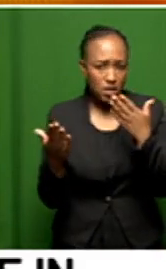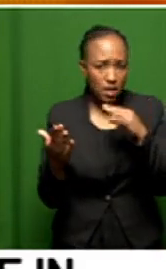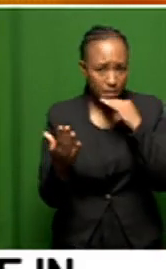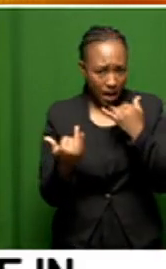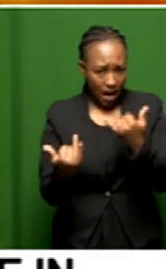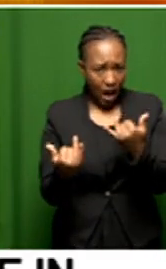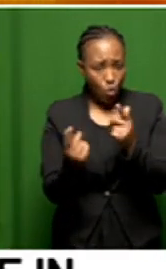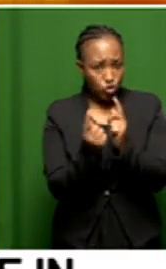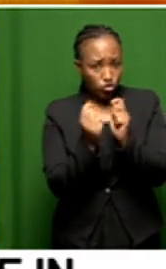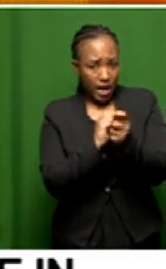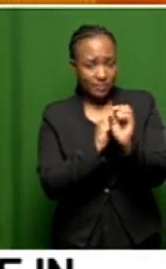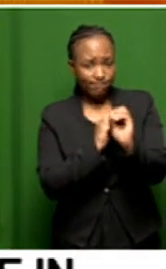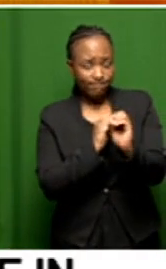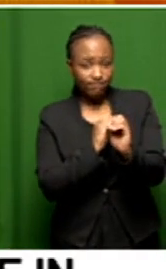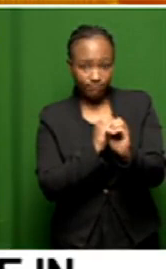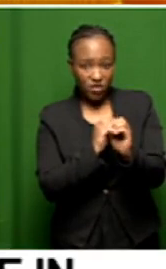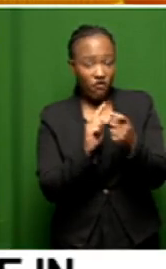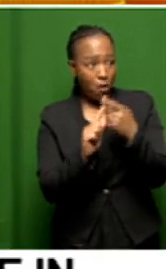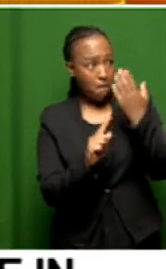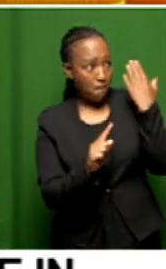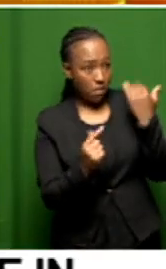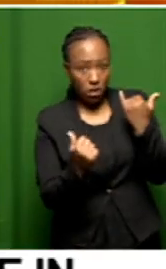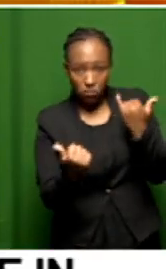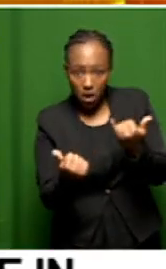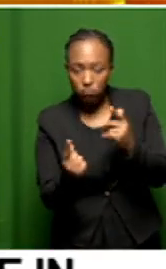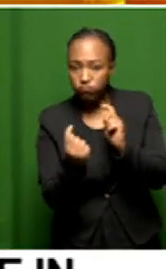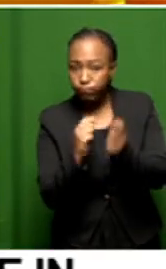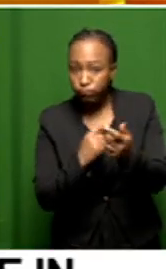anything changed, would you say, since then?